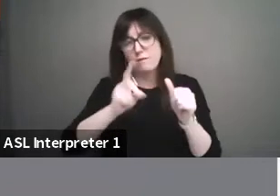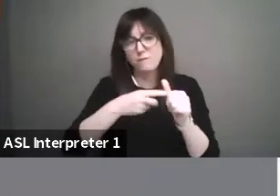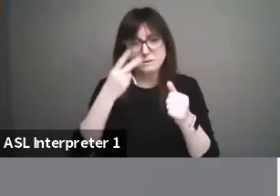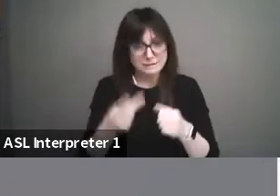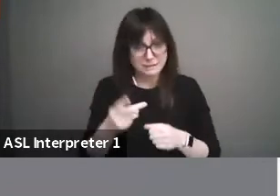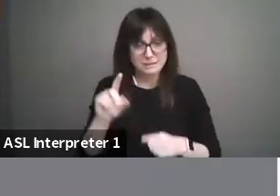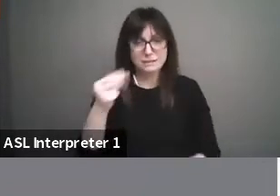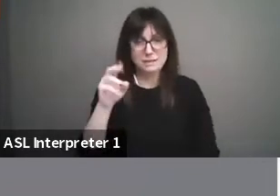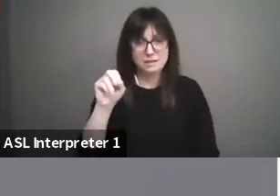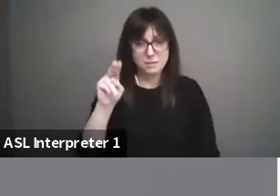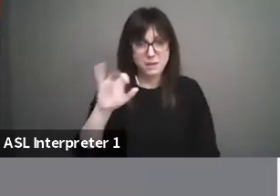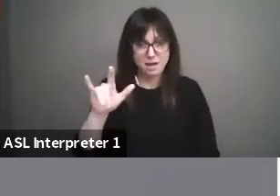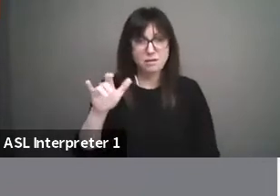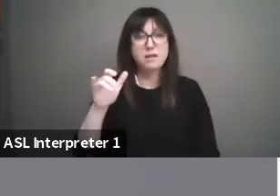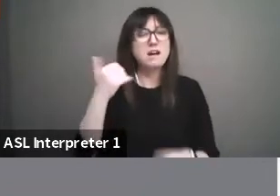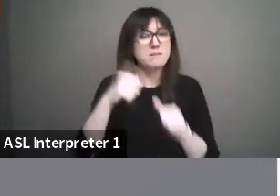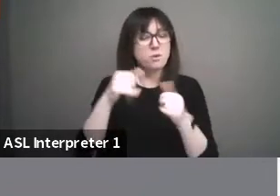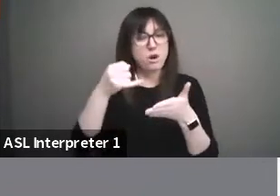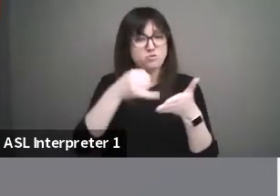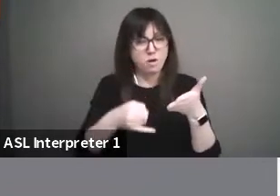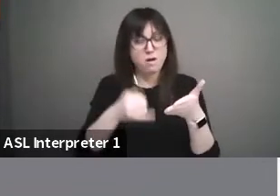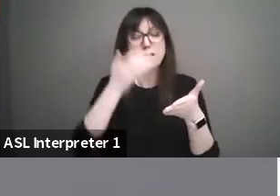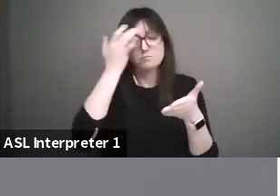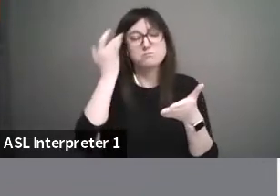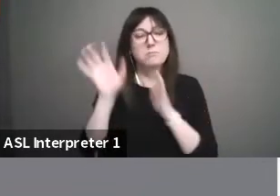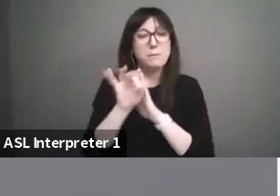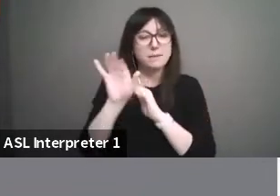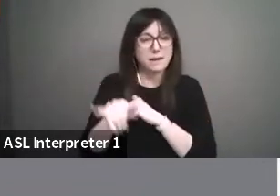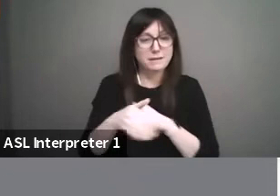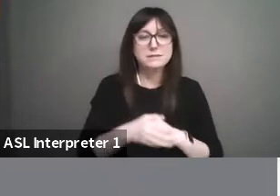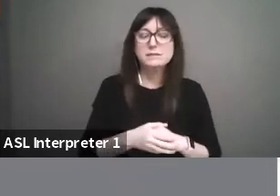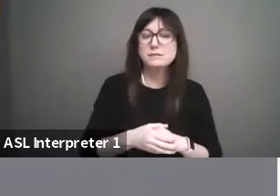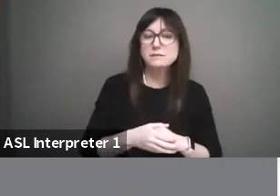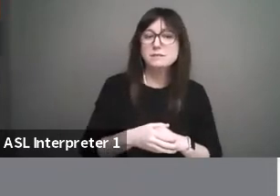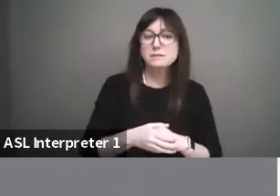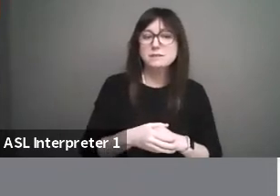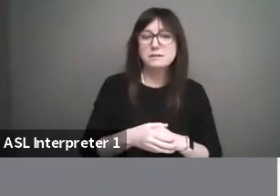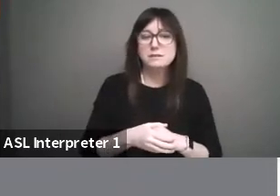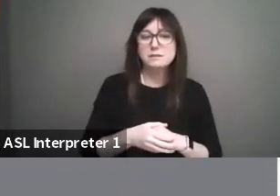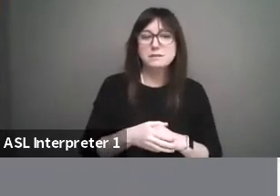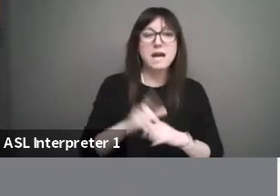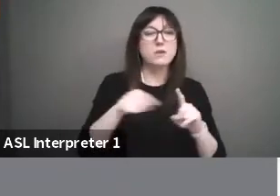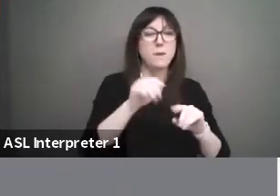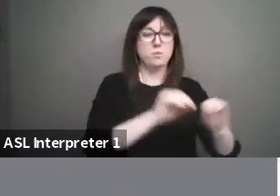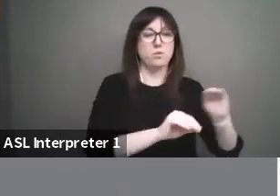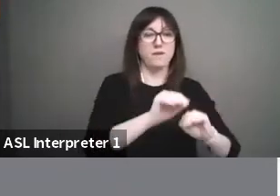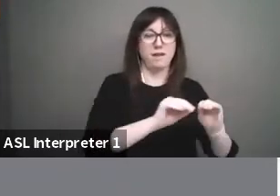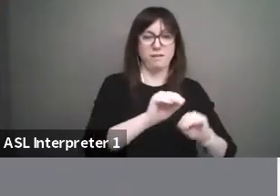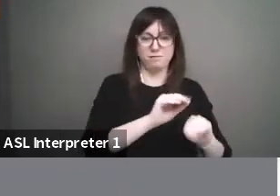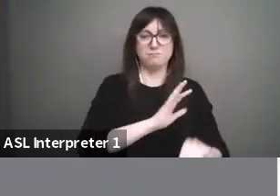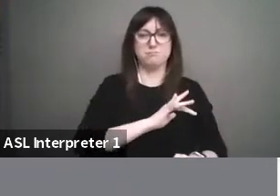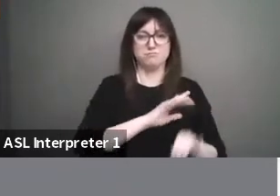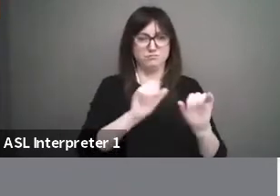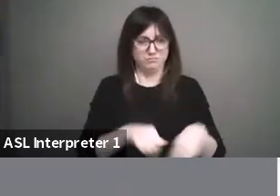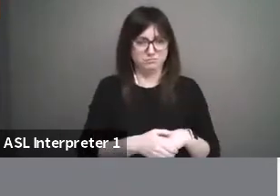example, when I drew on the screen here, I could show that. And I can even show that when it's animated too. I will show you a